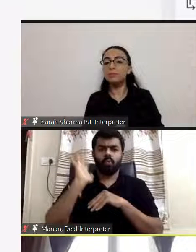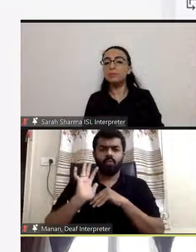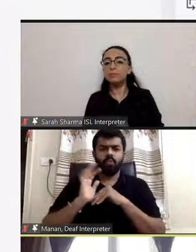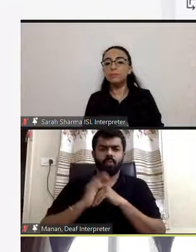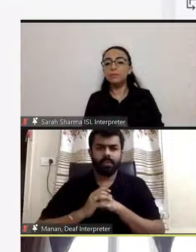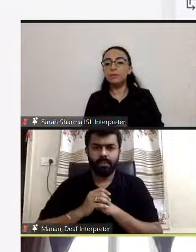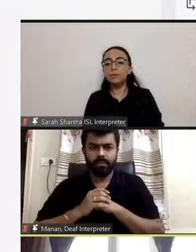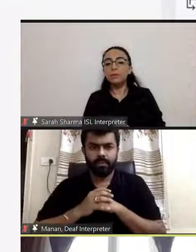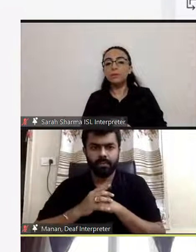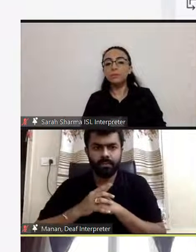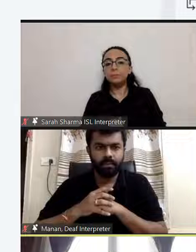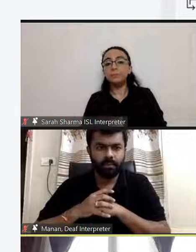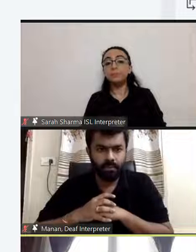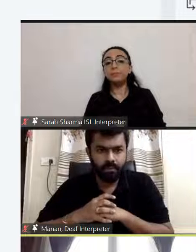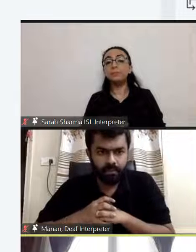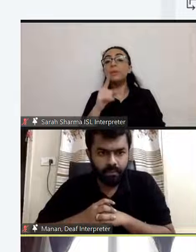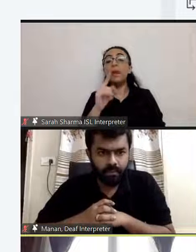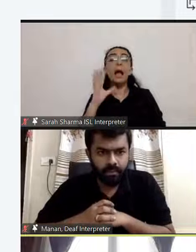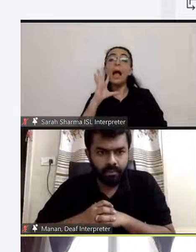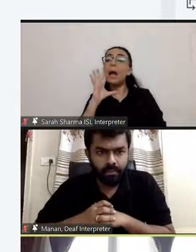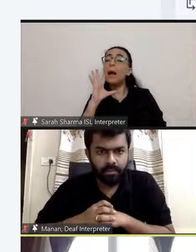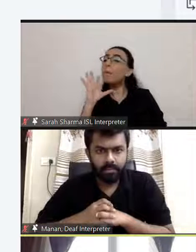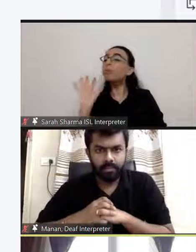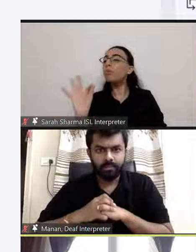This was the key approach we did,